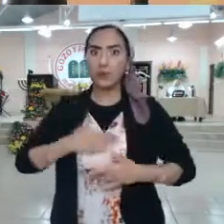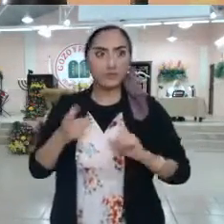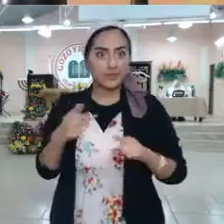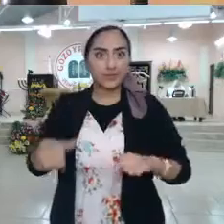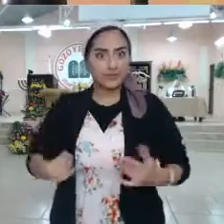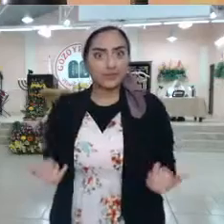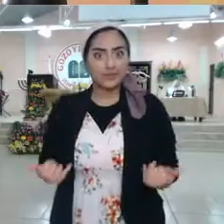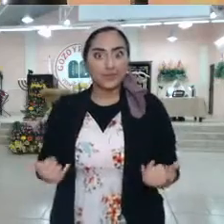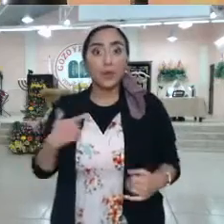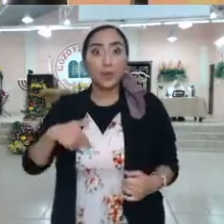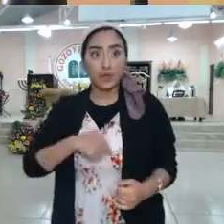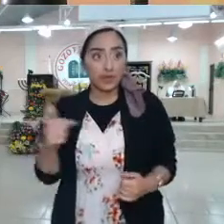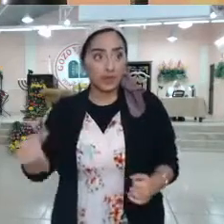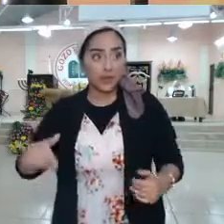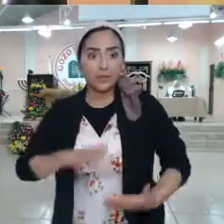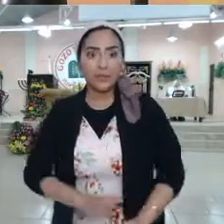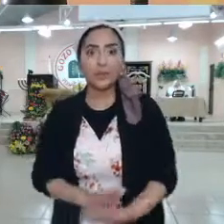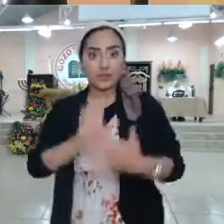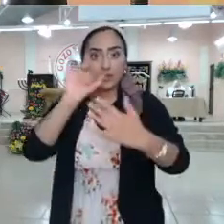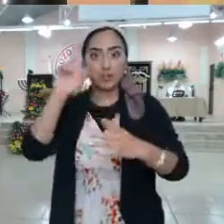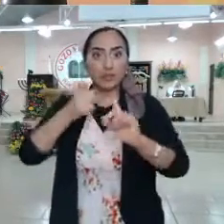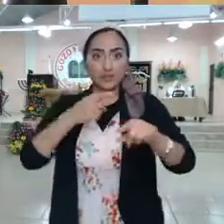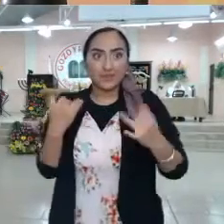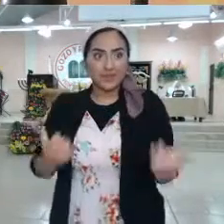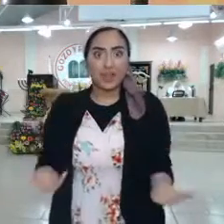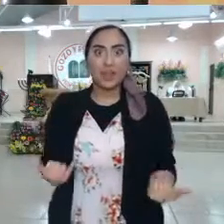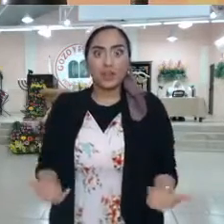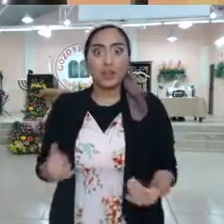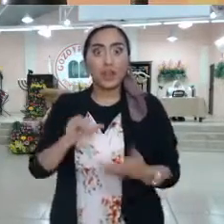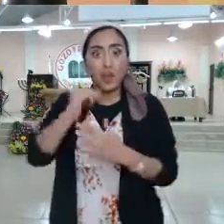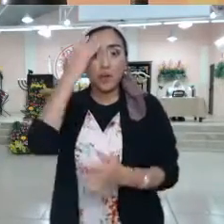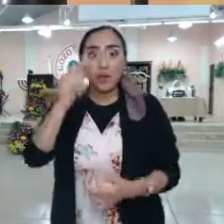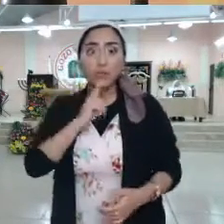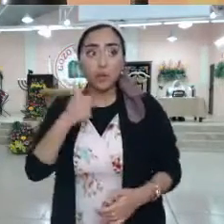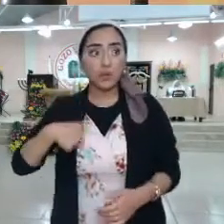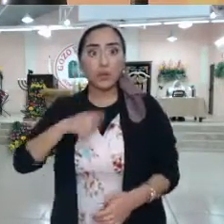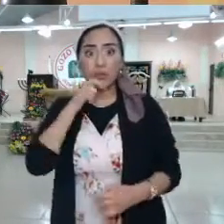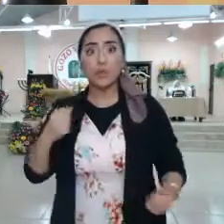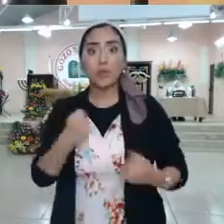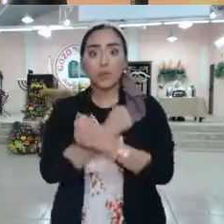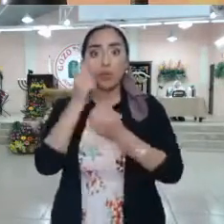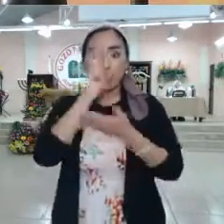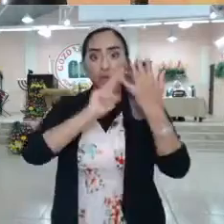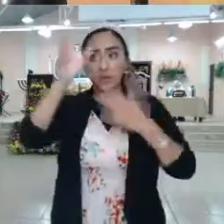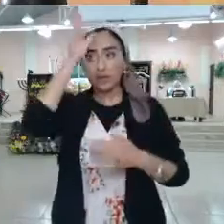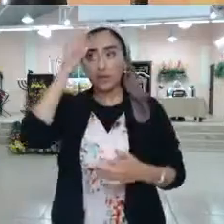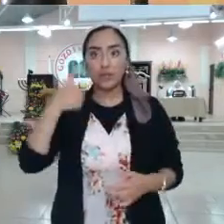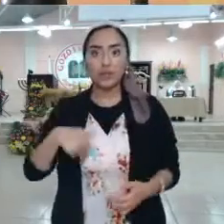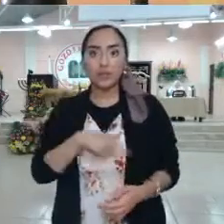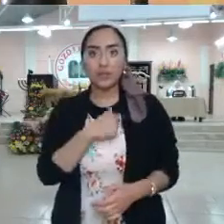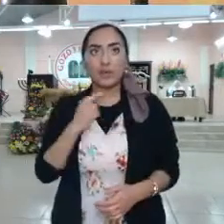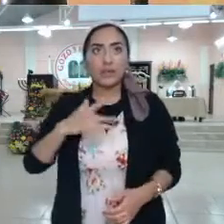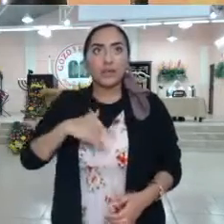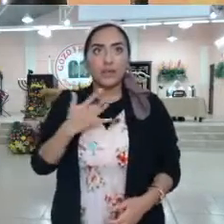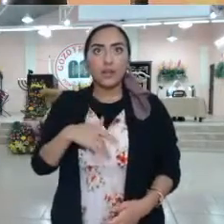But ya. we enjoy them from Estamos en la now. presencia We de are Yahweh in desde Yahweh's ya. presence from Por now. eso realmente los que That's why we amamos al truly, the Eterno, ones that we pues, love the Eternal Father, sentimos realmente que we es esta truly